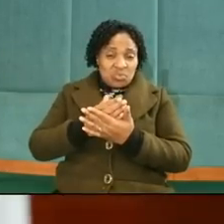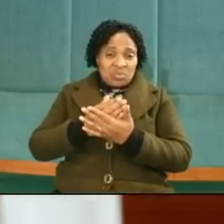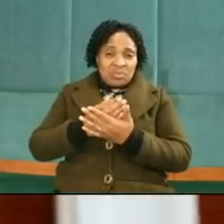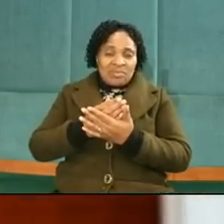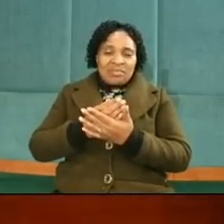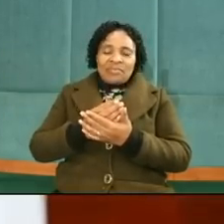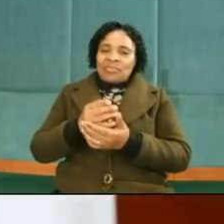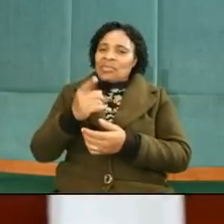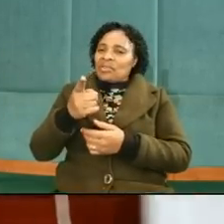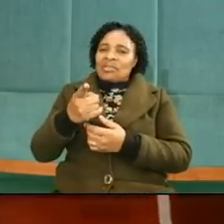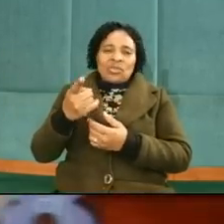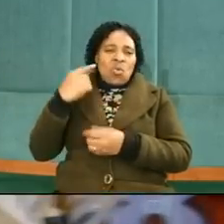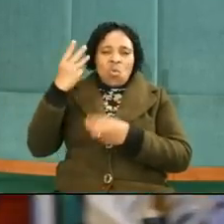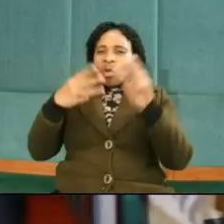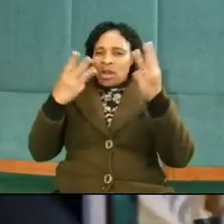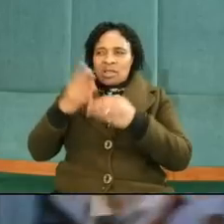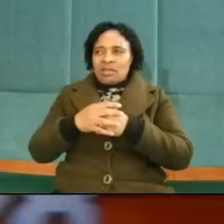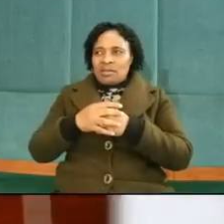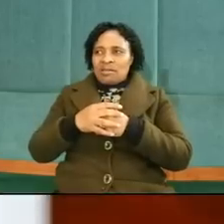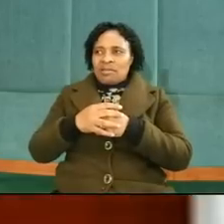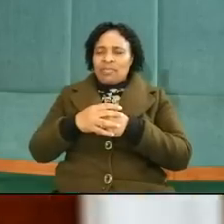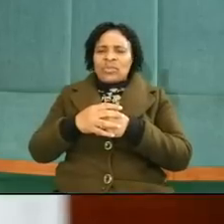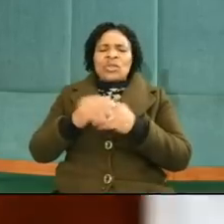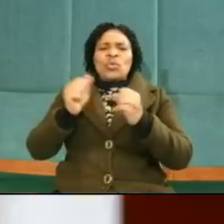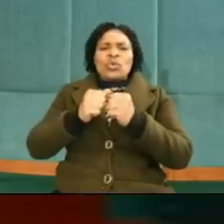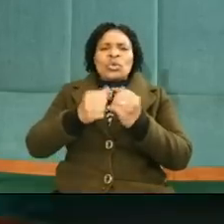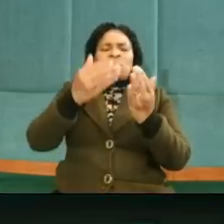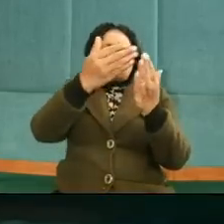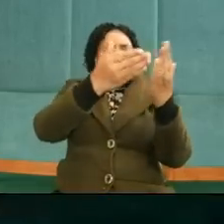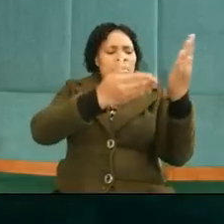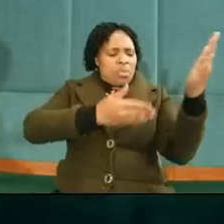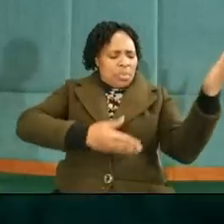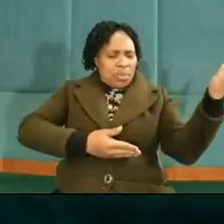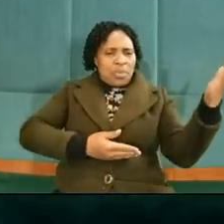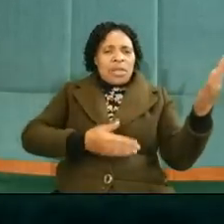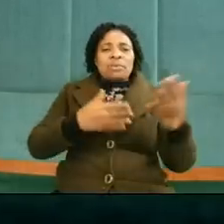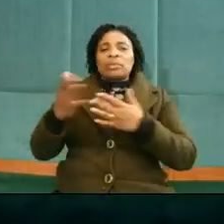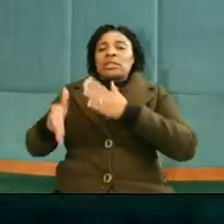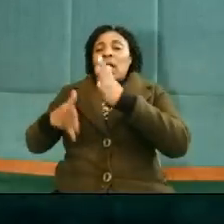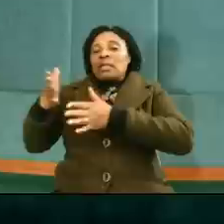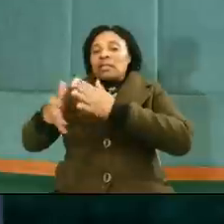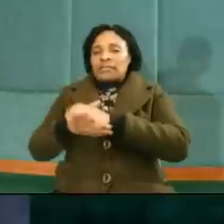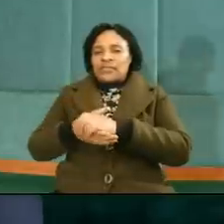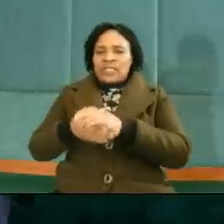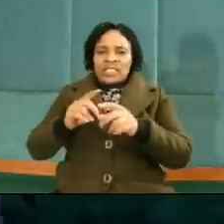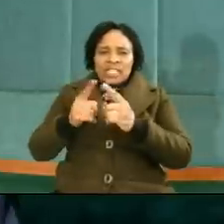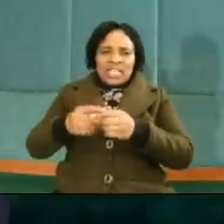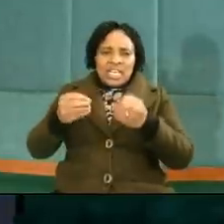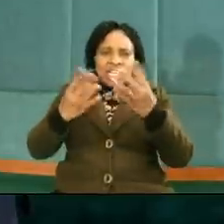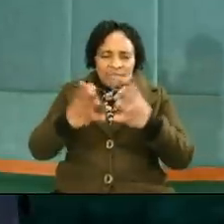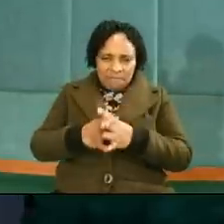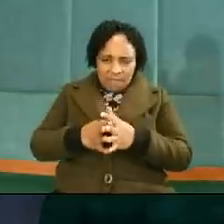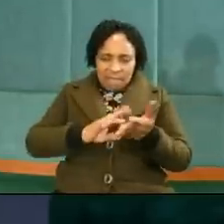But that's not even where I'm going. So he gave us a long list of signs. And then he gave a